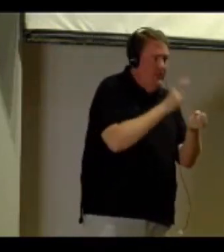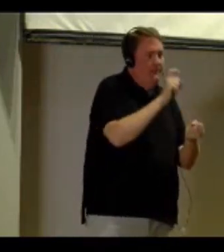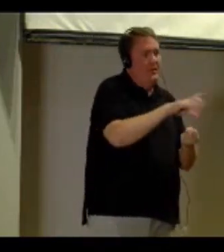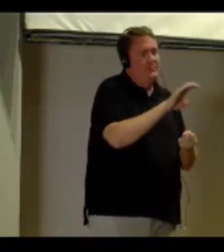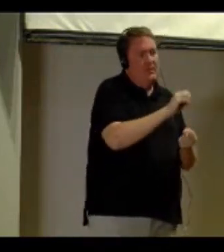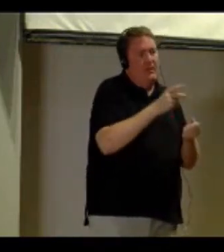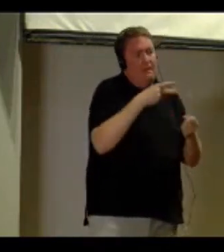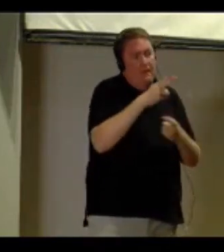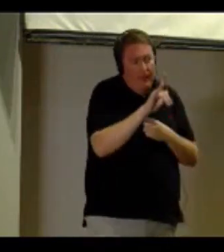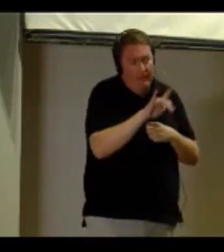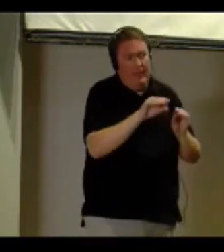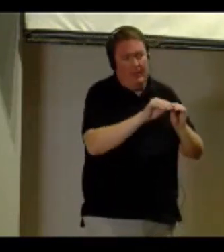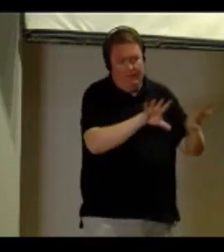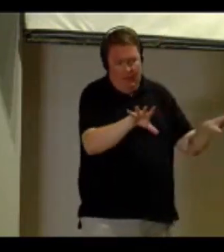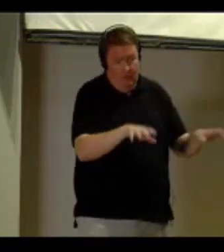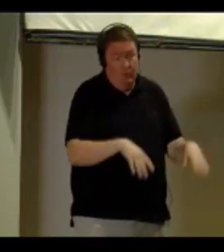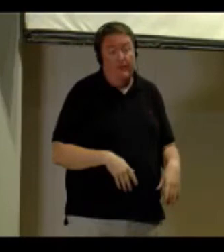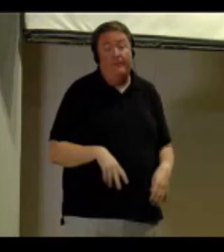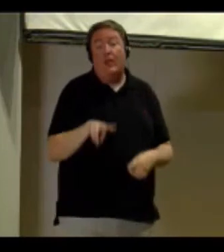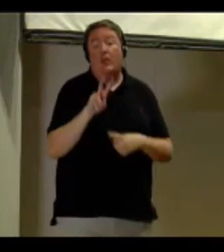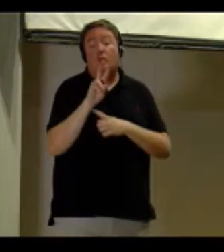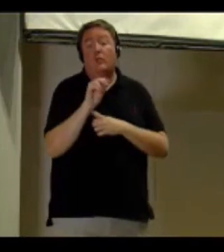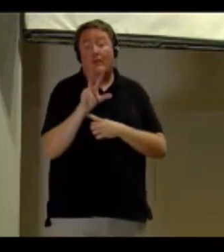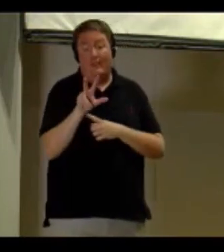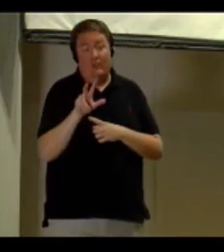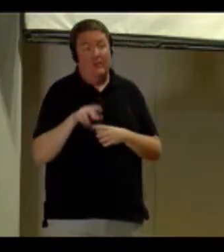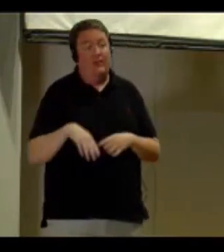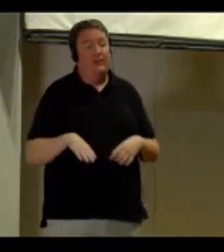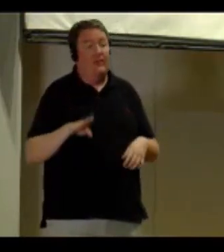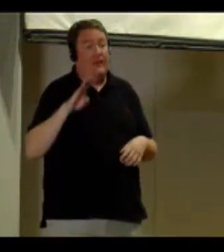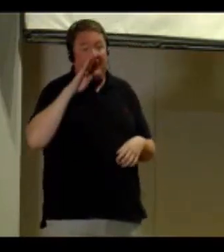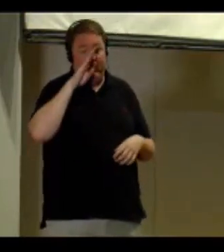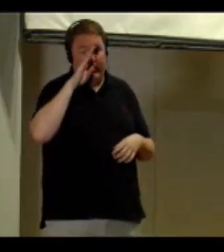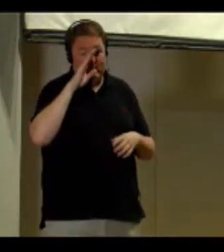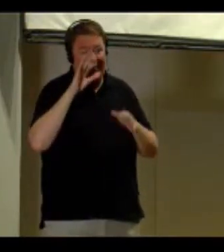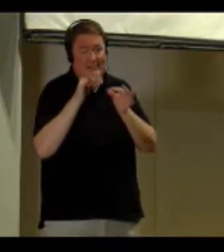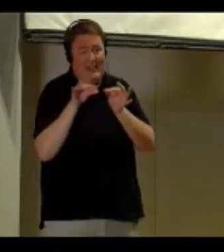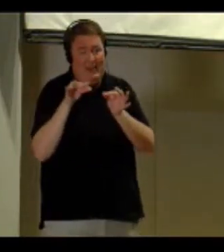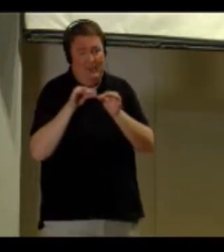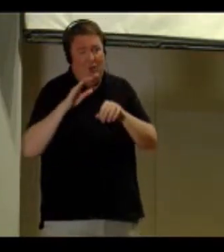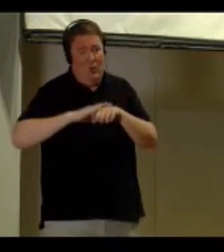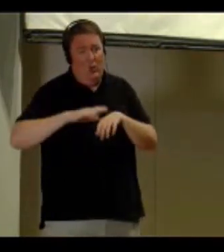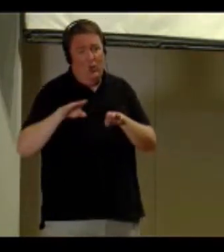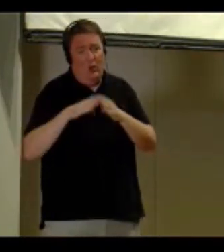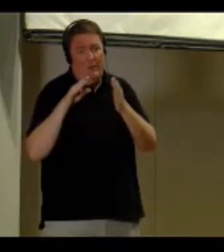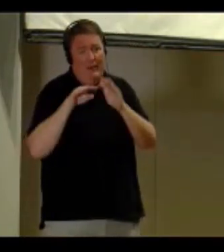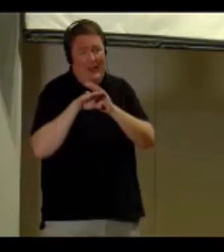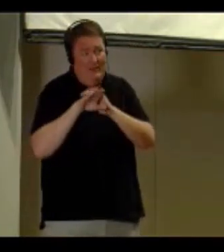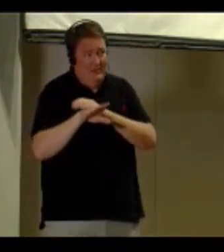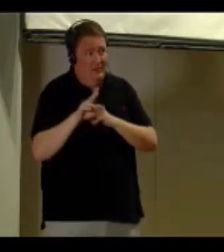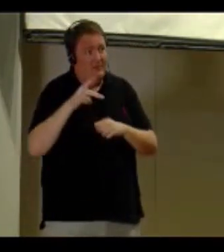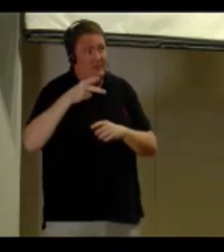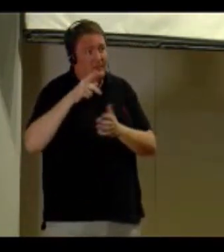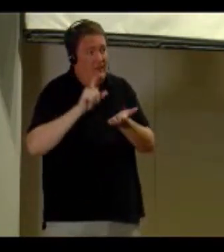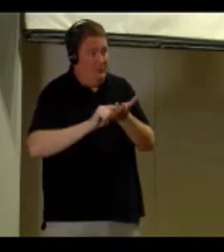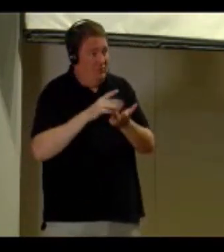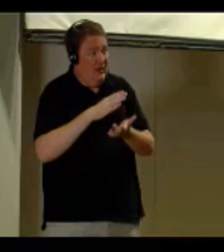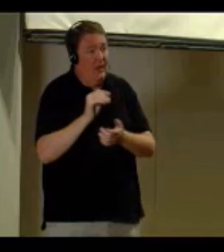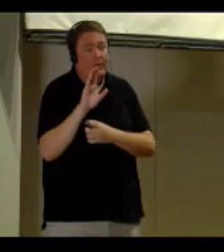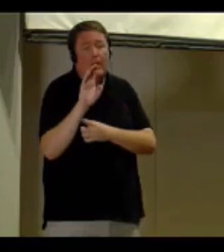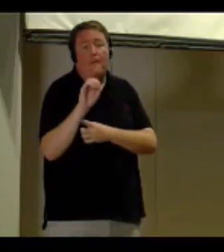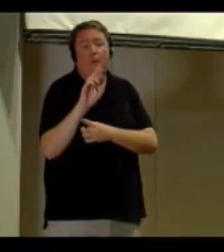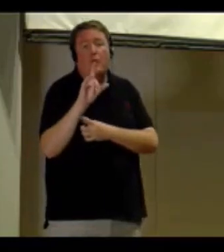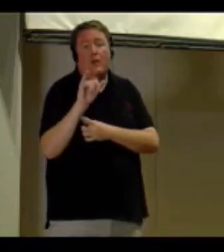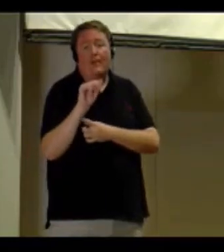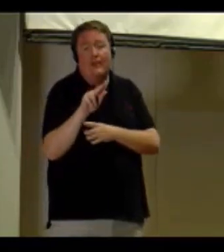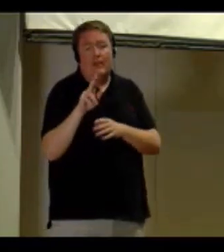was rapidly followed in 2003 by the Bethesda Statement on Open Access Publishing and the Berlin Declaration